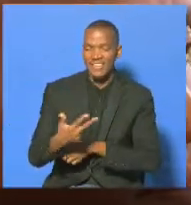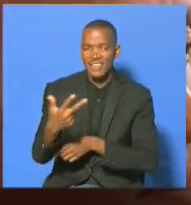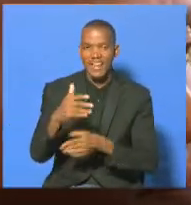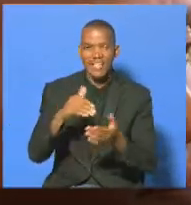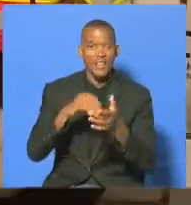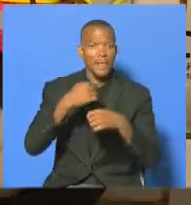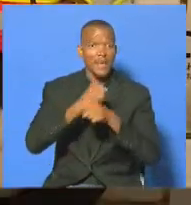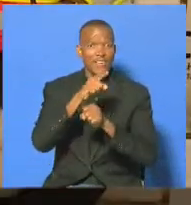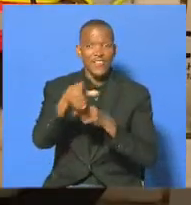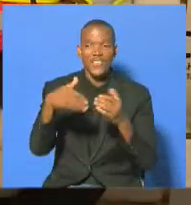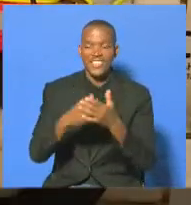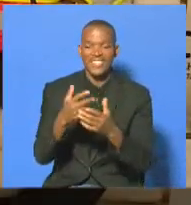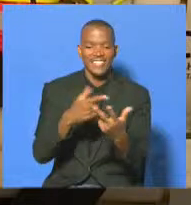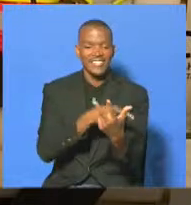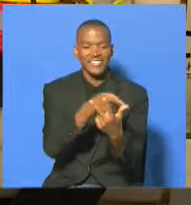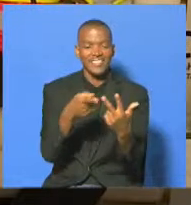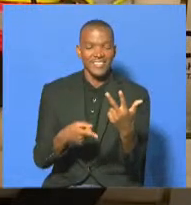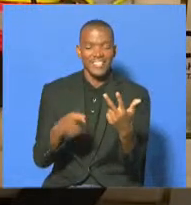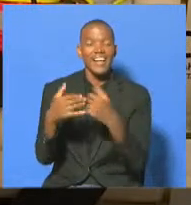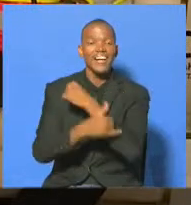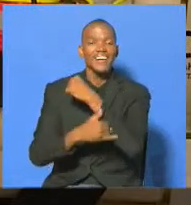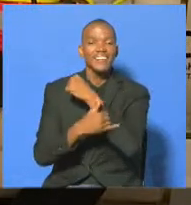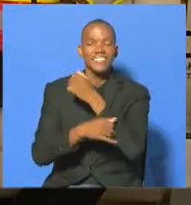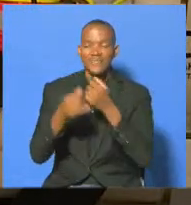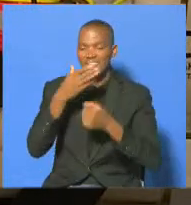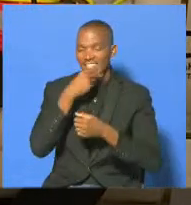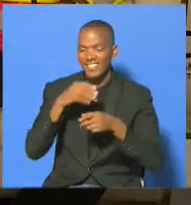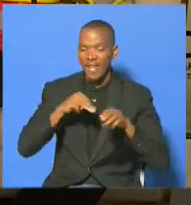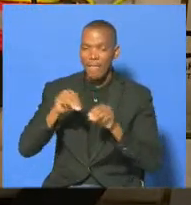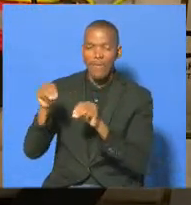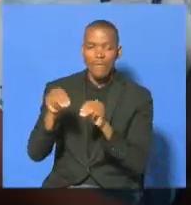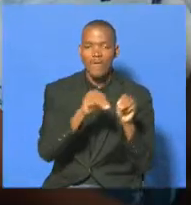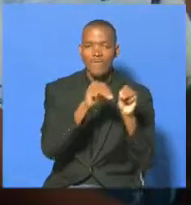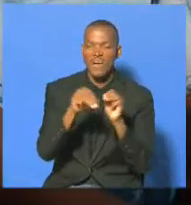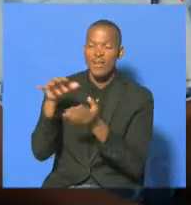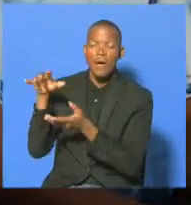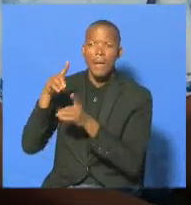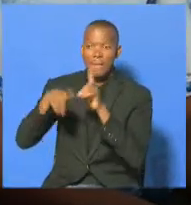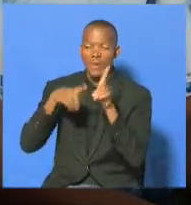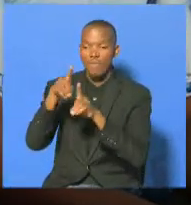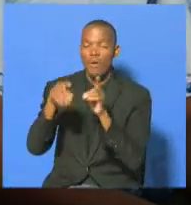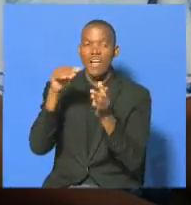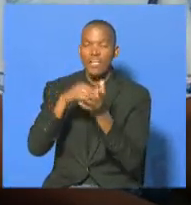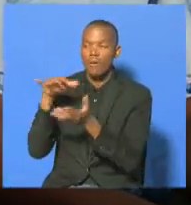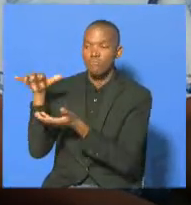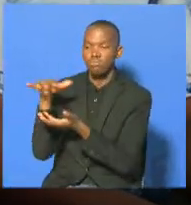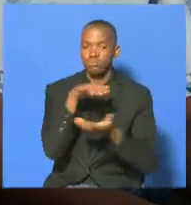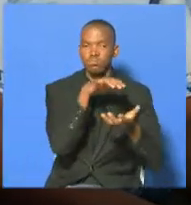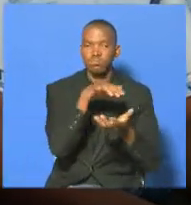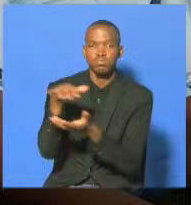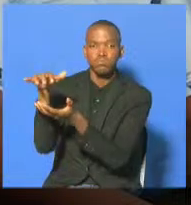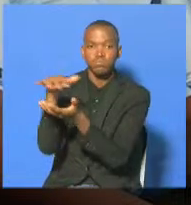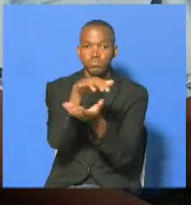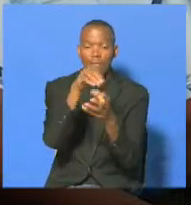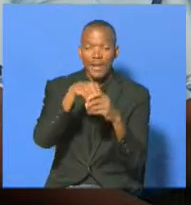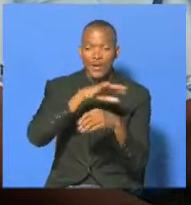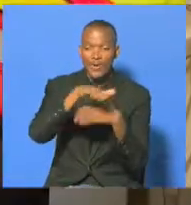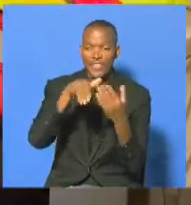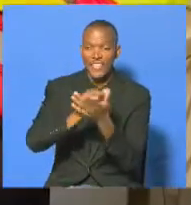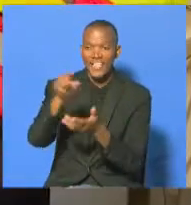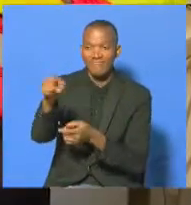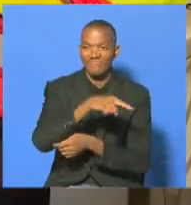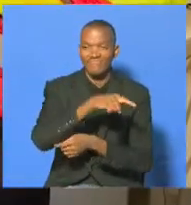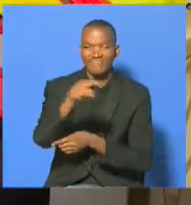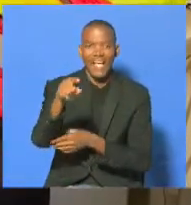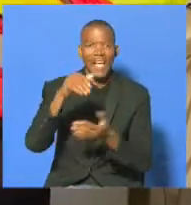show unification of the three states on the seamless movement of persons and goods along the Trans-Kalahari Corridor. The cyclists traveled from